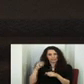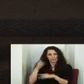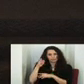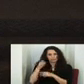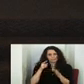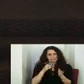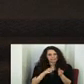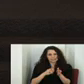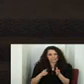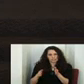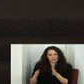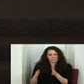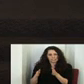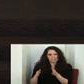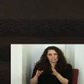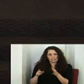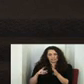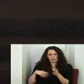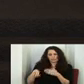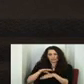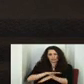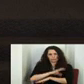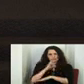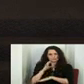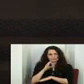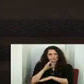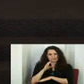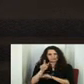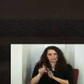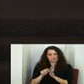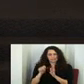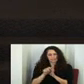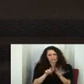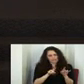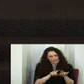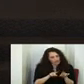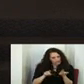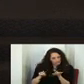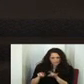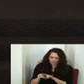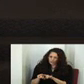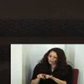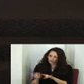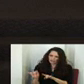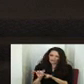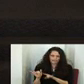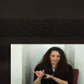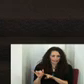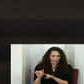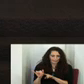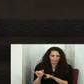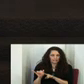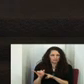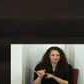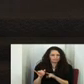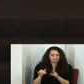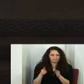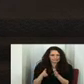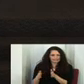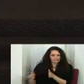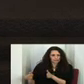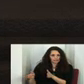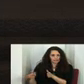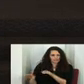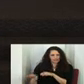series around the Christmas season that was also the same sermon series that they did at the Hollywood